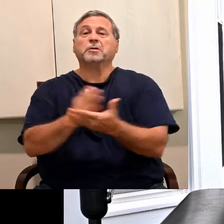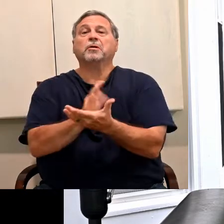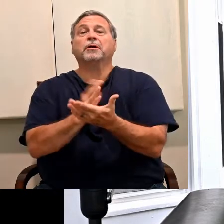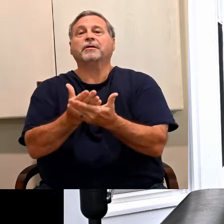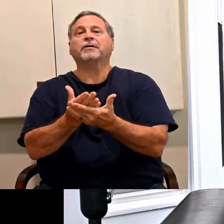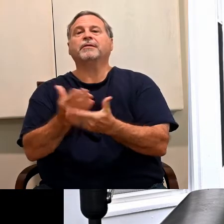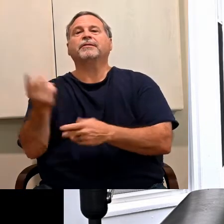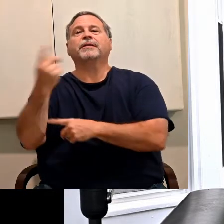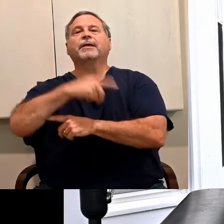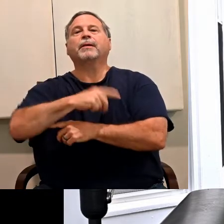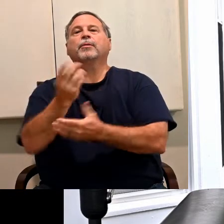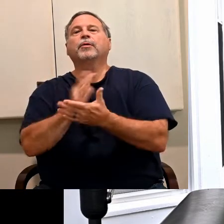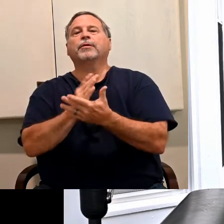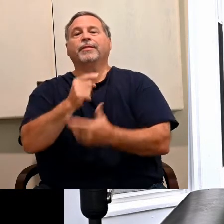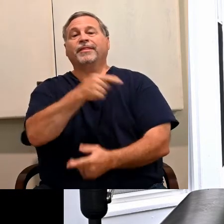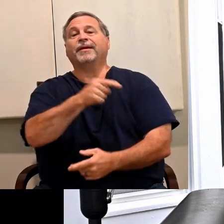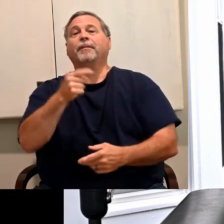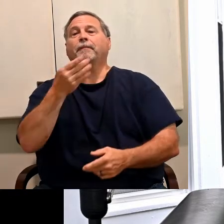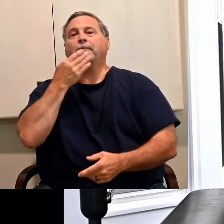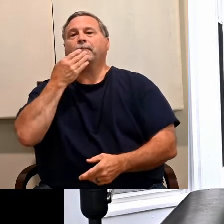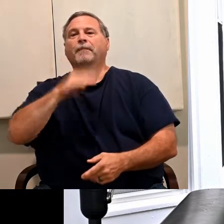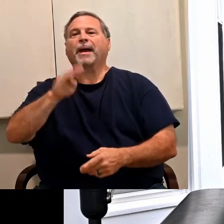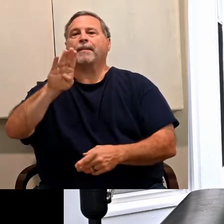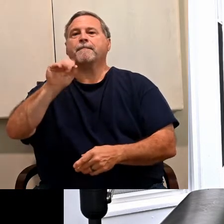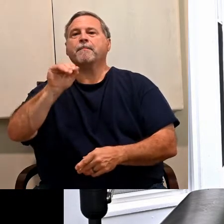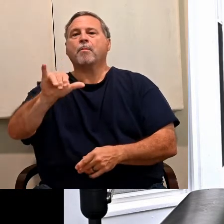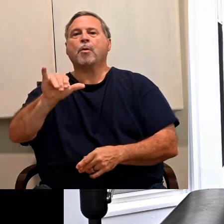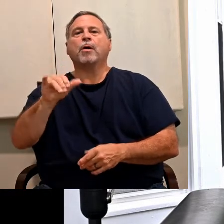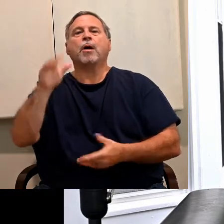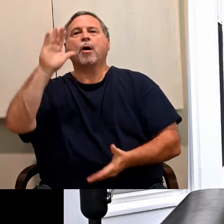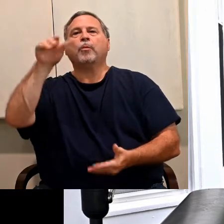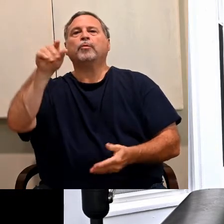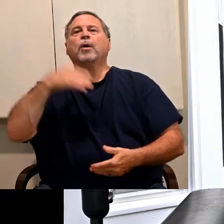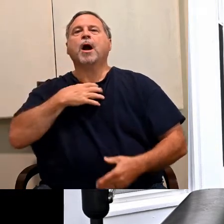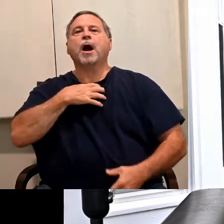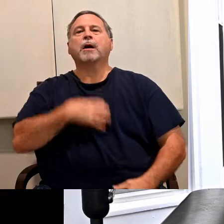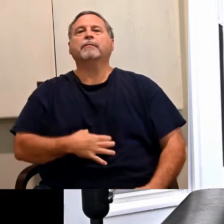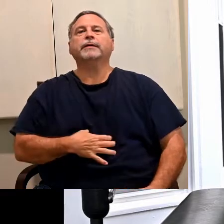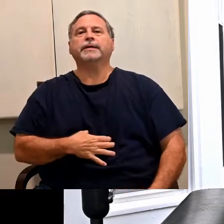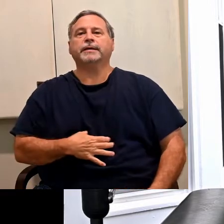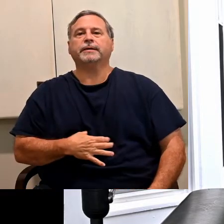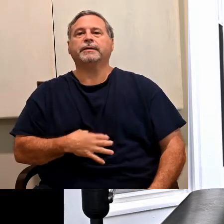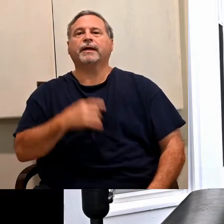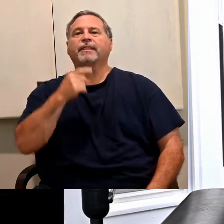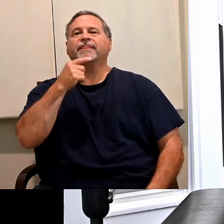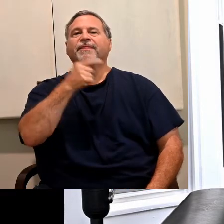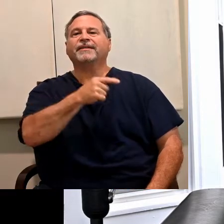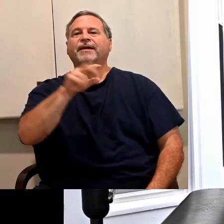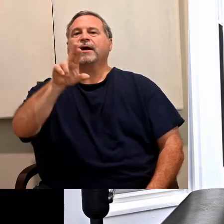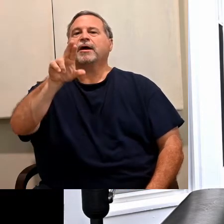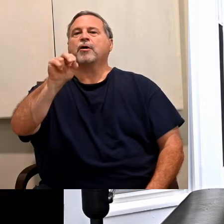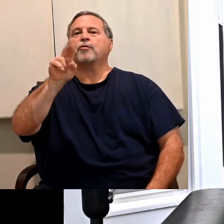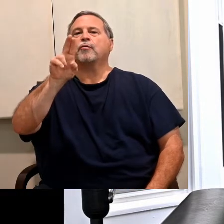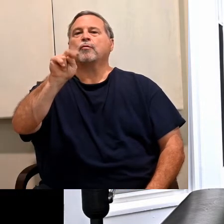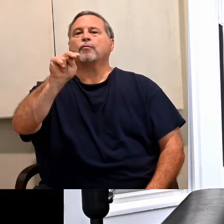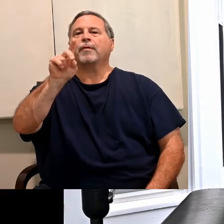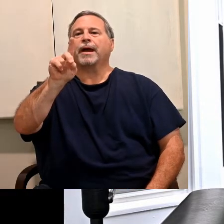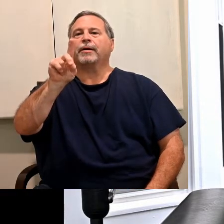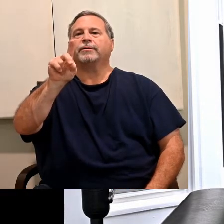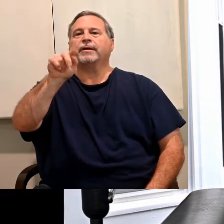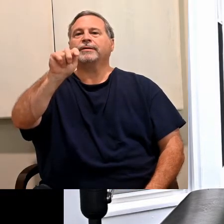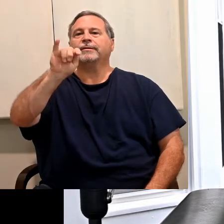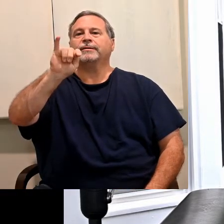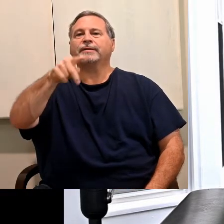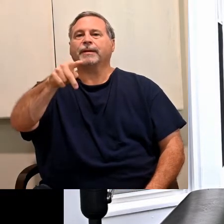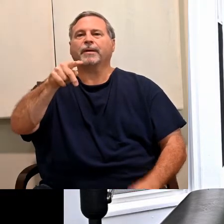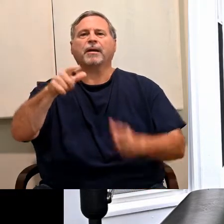just going to be cooking. Today we're going to be cooking up this bad boy. So I hope you're hungry. This is a